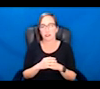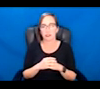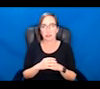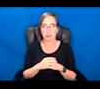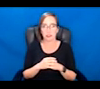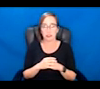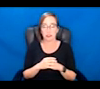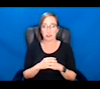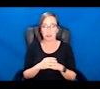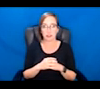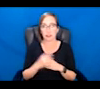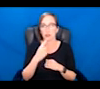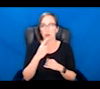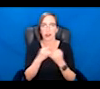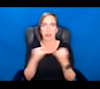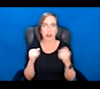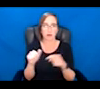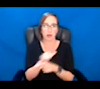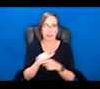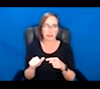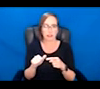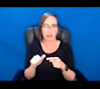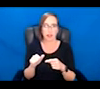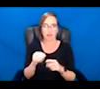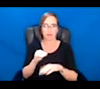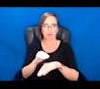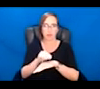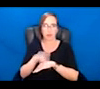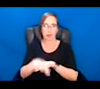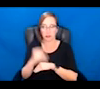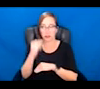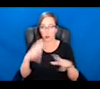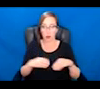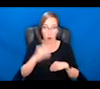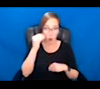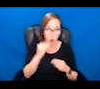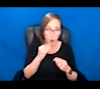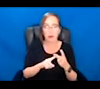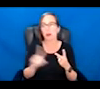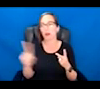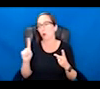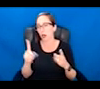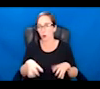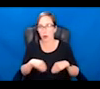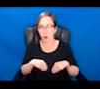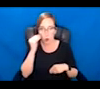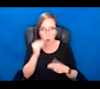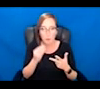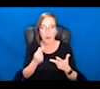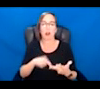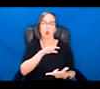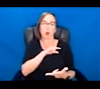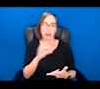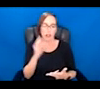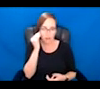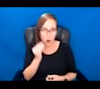day redlining practices that impact everything from whether we own homes to where we own homes and the quality of the homes and other